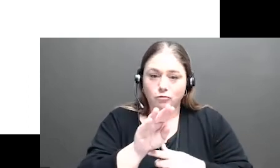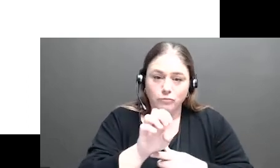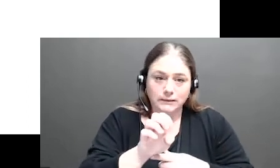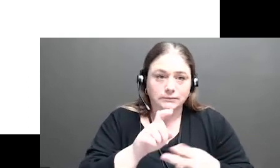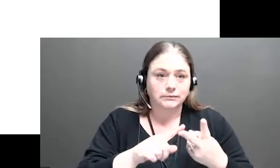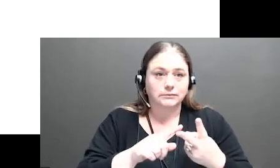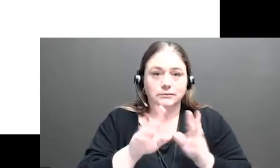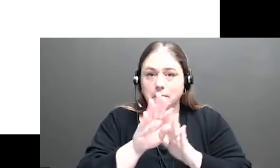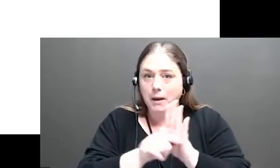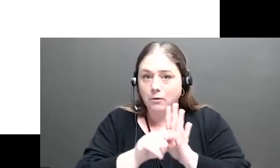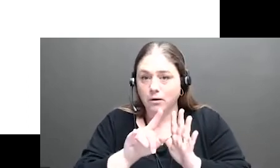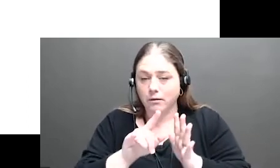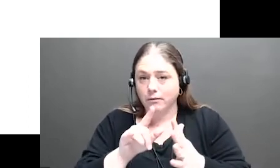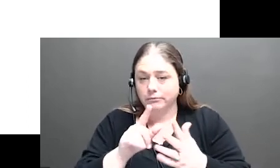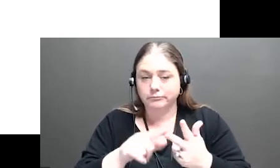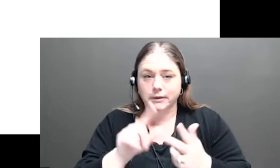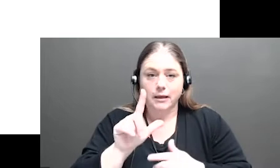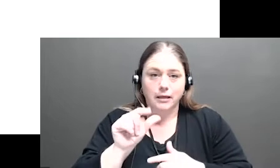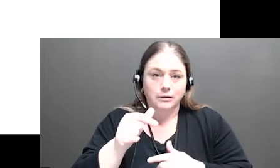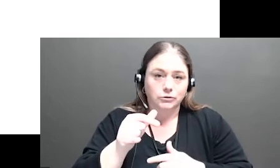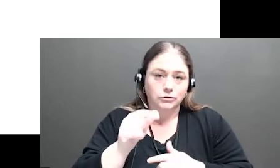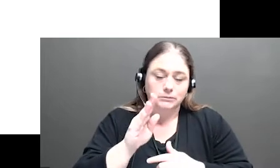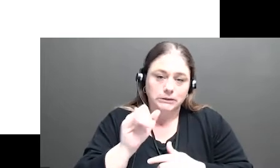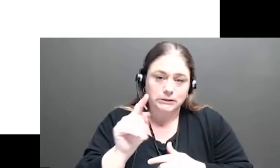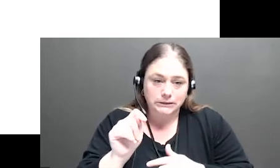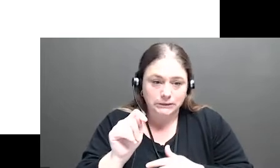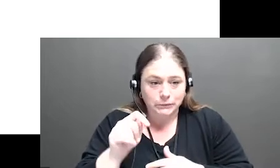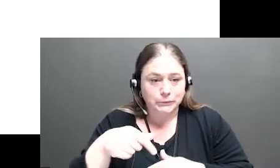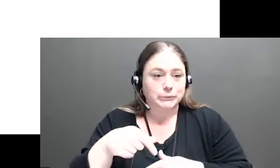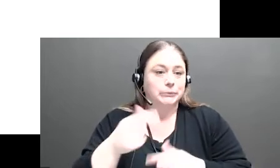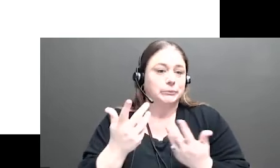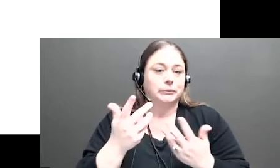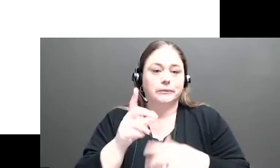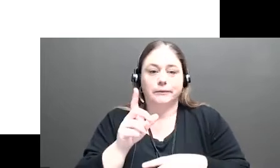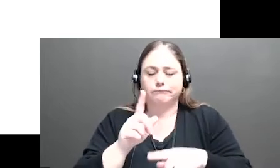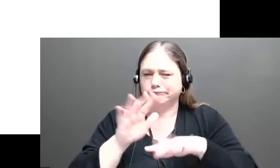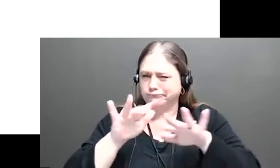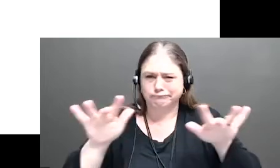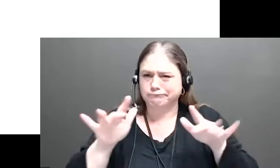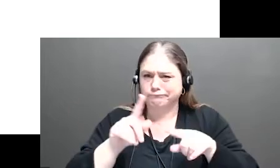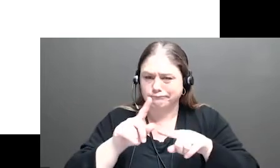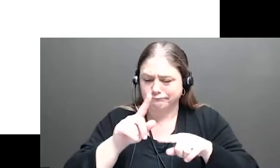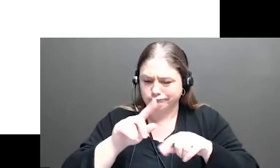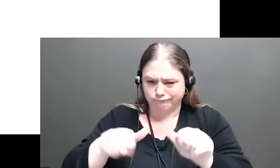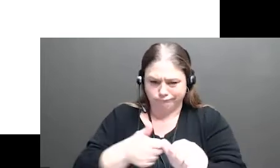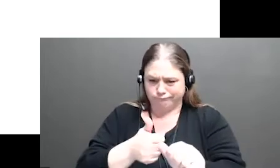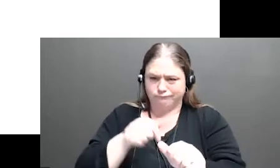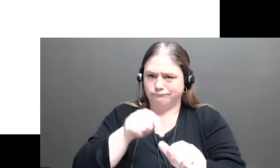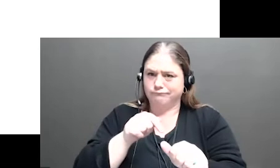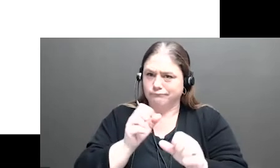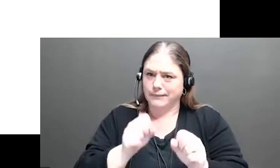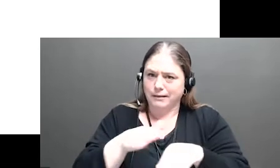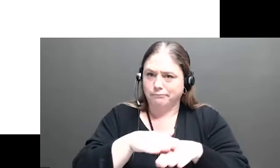2S, LGBTQIA, indigeneity, and so on. So it's critical to remember to meet youth where they're at and to be